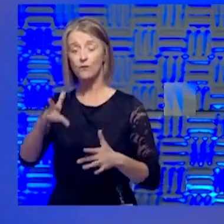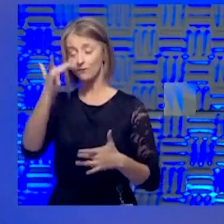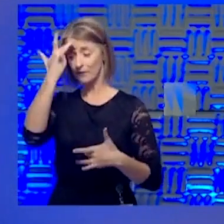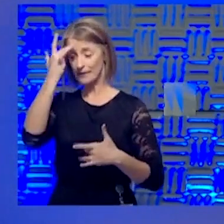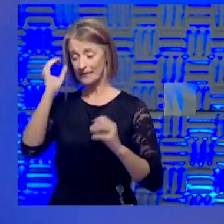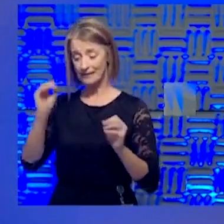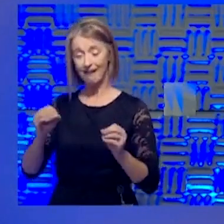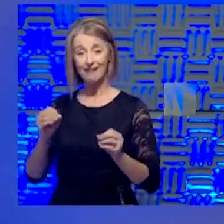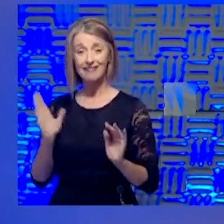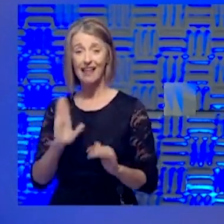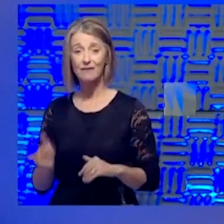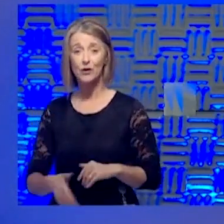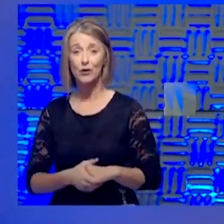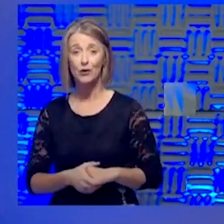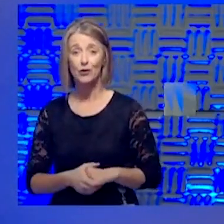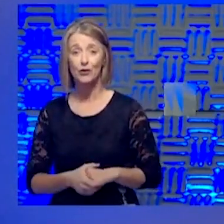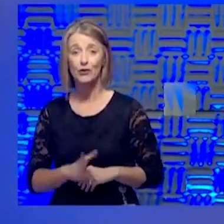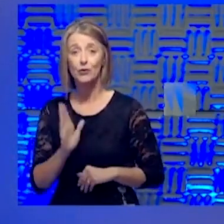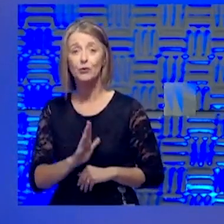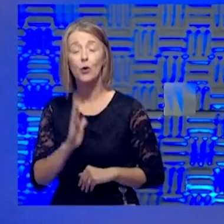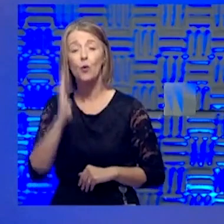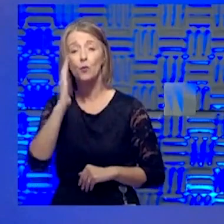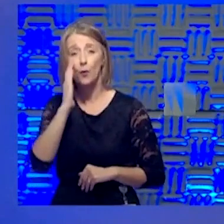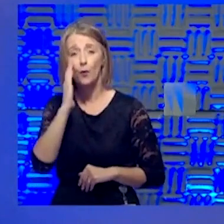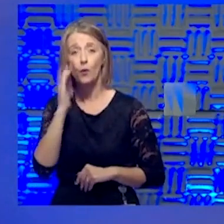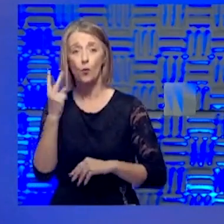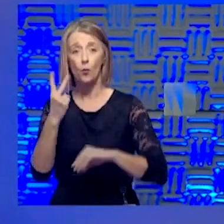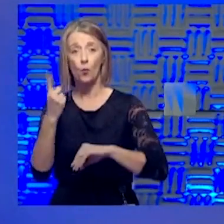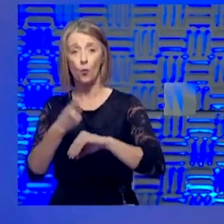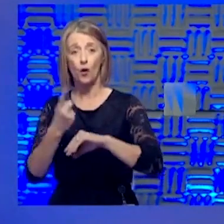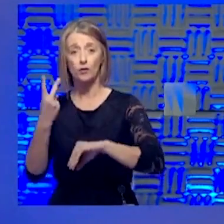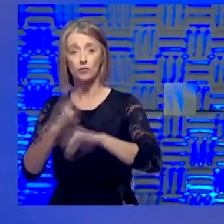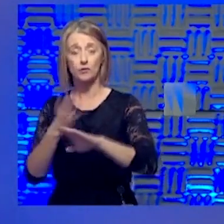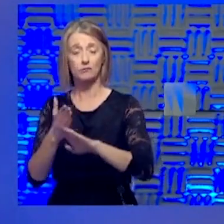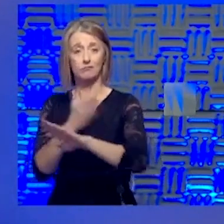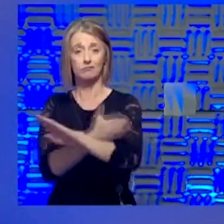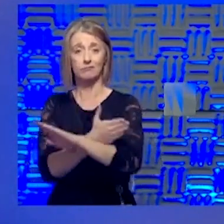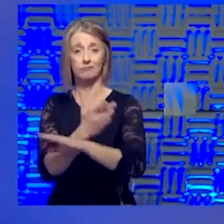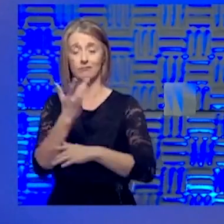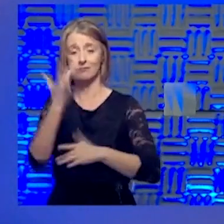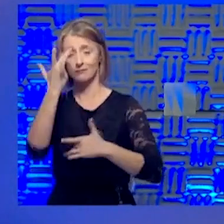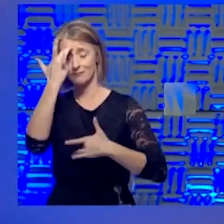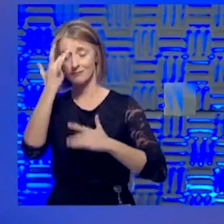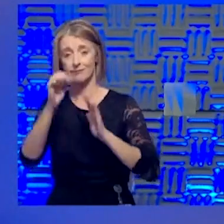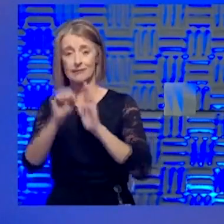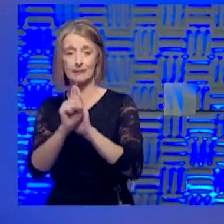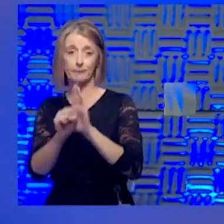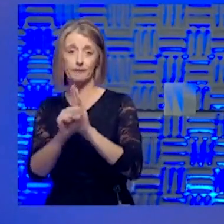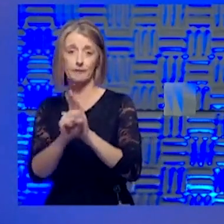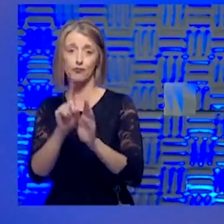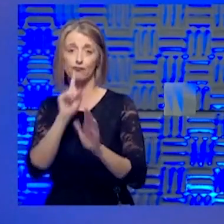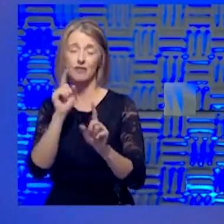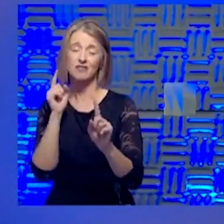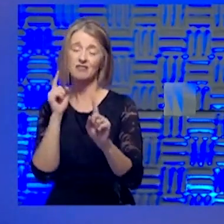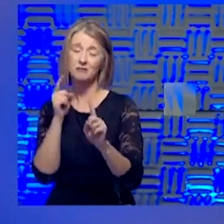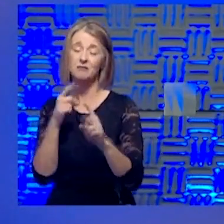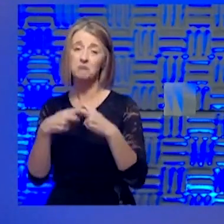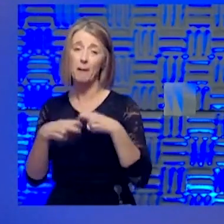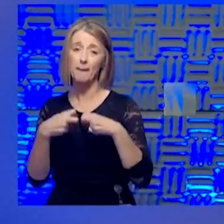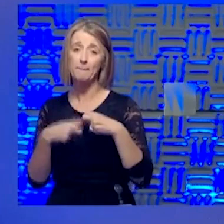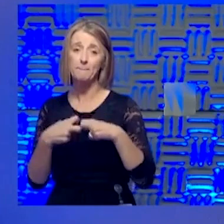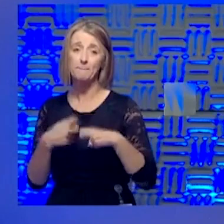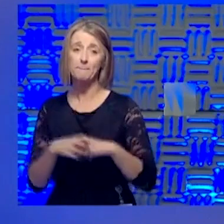sick at all ever, or 1 to 2 days prior to even you getting symptoms. And so that's the real crux of all this, is you